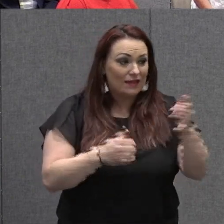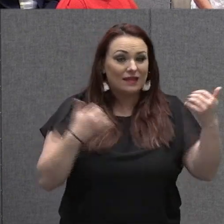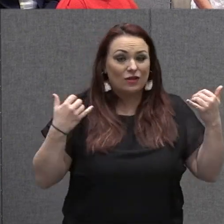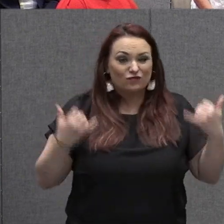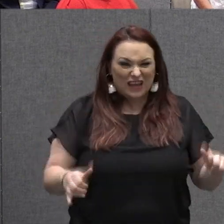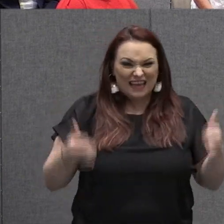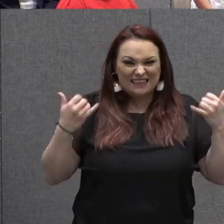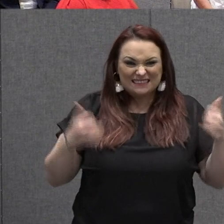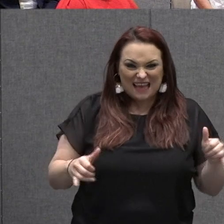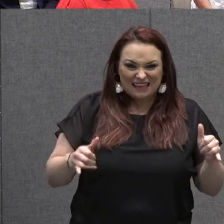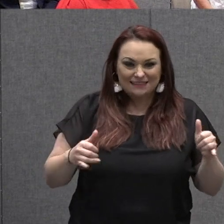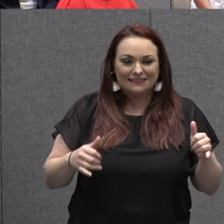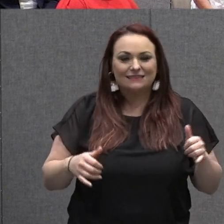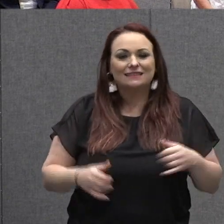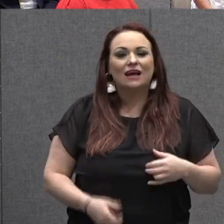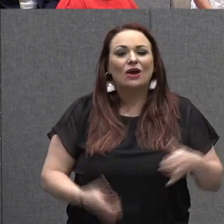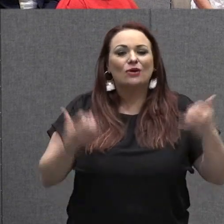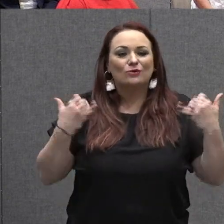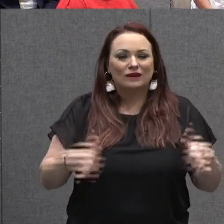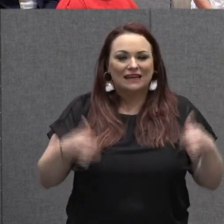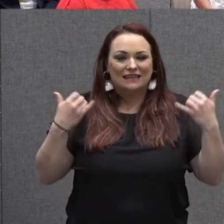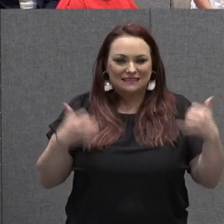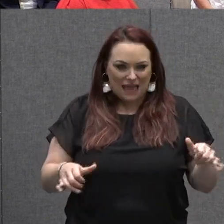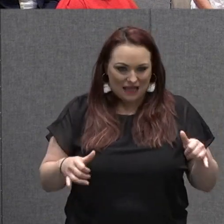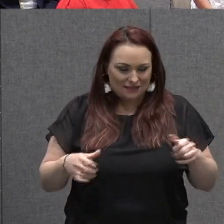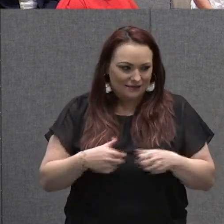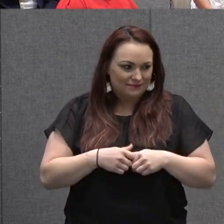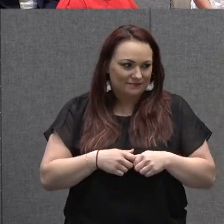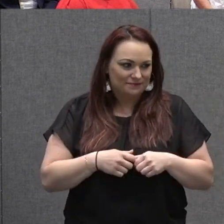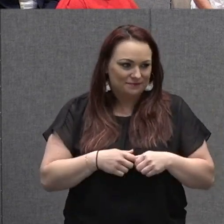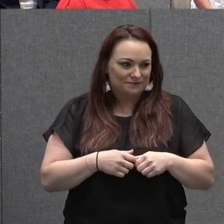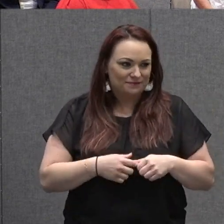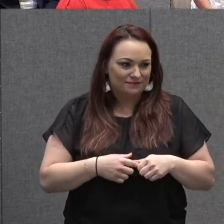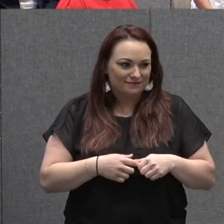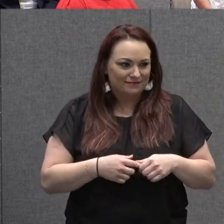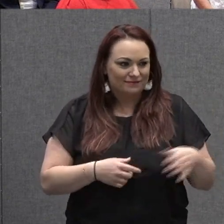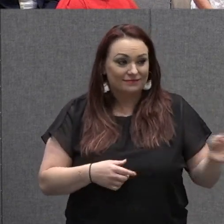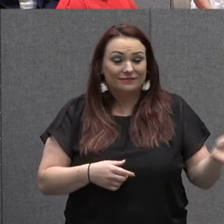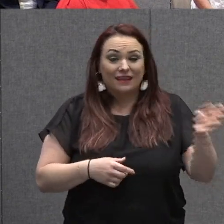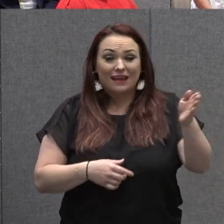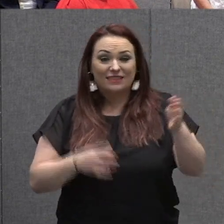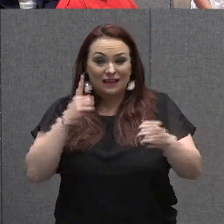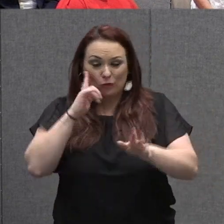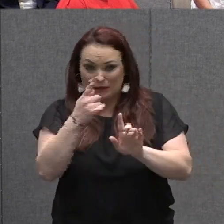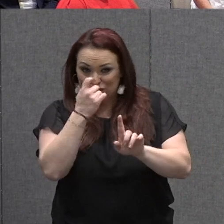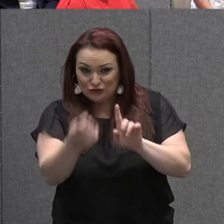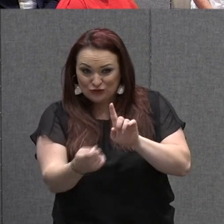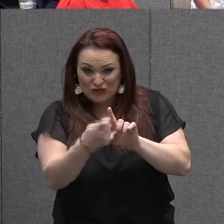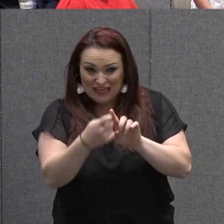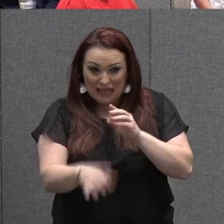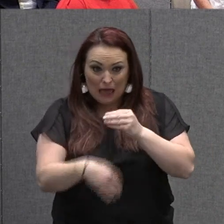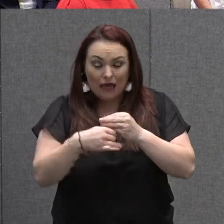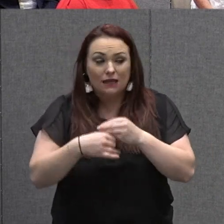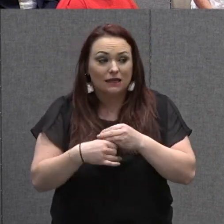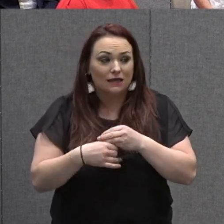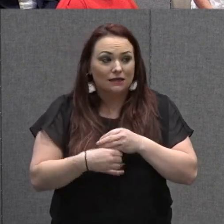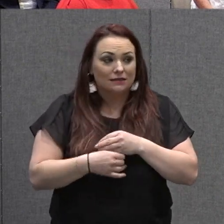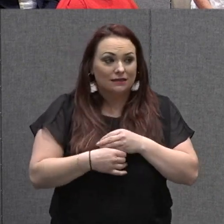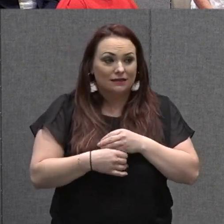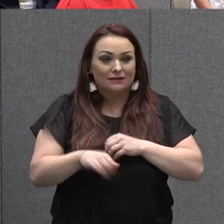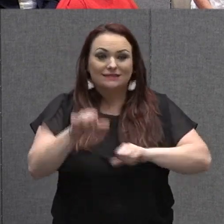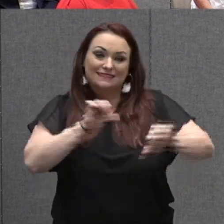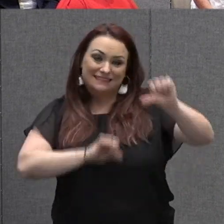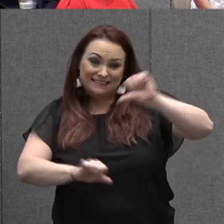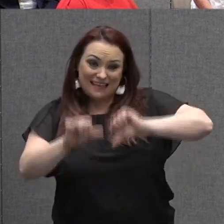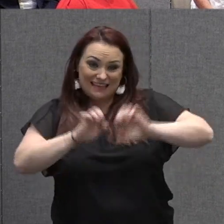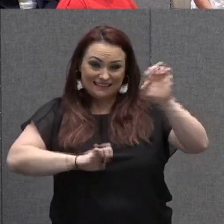recess, which is one of my favorites. Ready, go. Recess. Then if you want to get tricky, we've got science